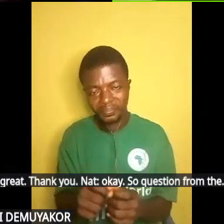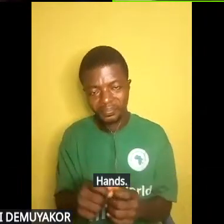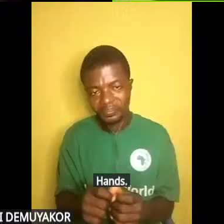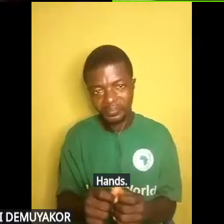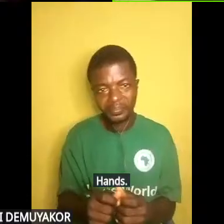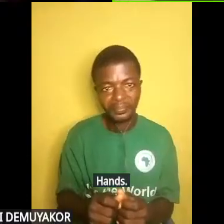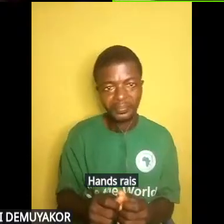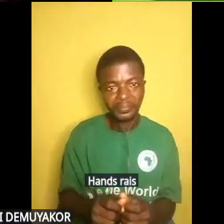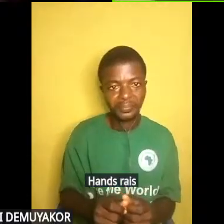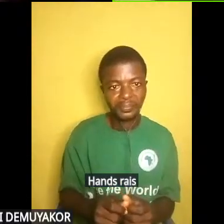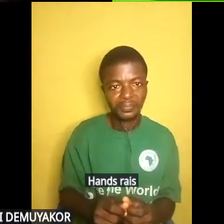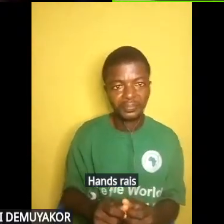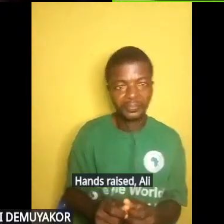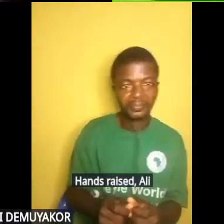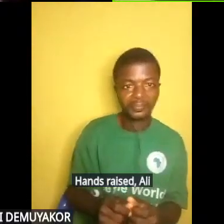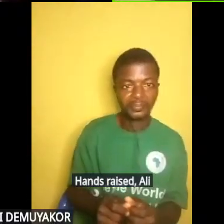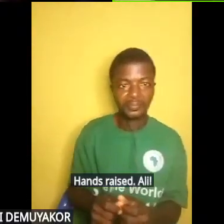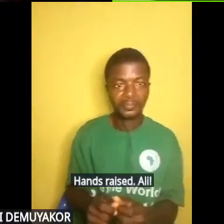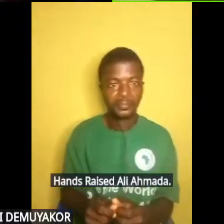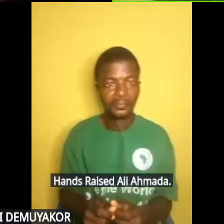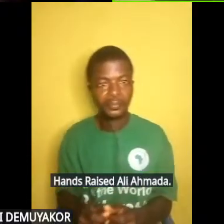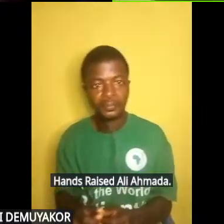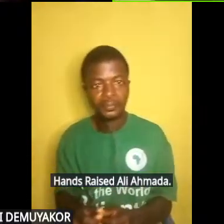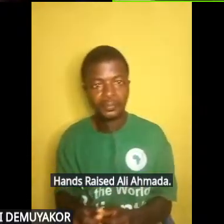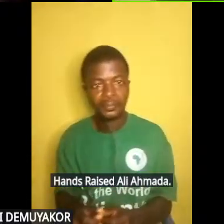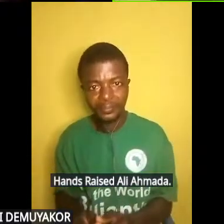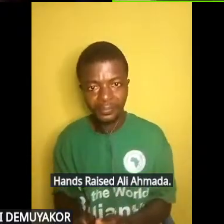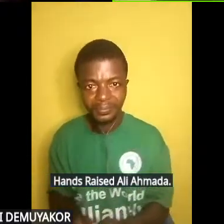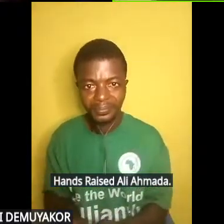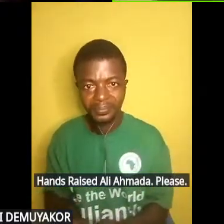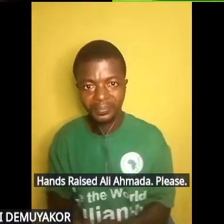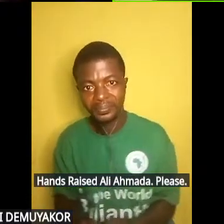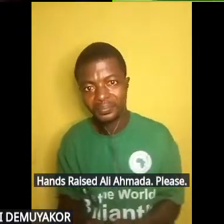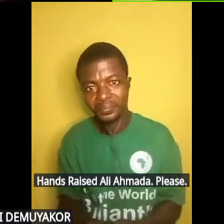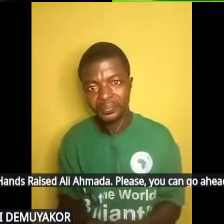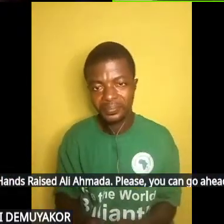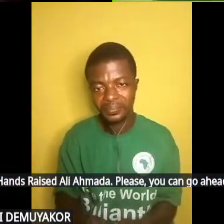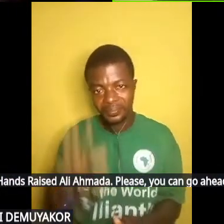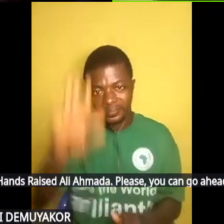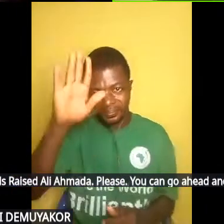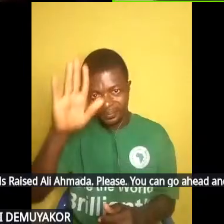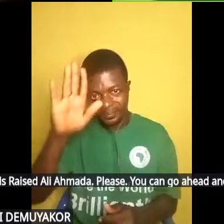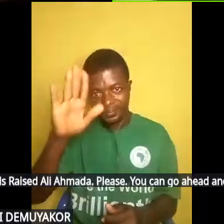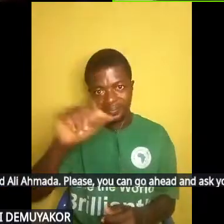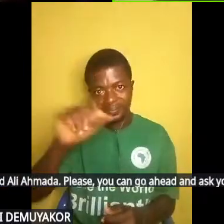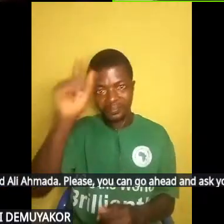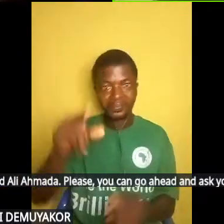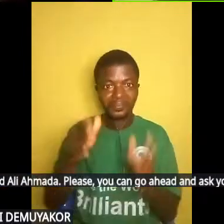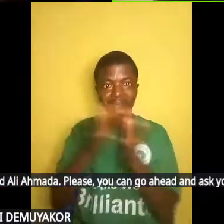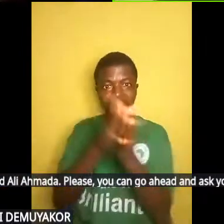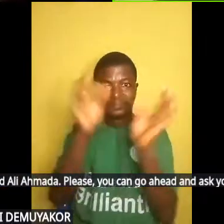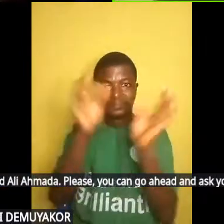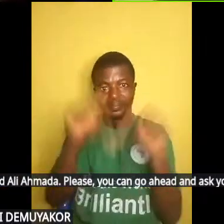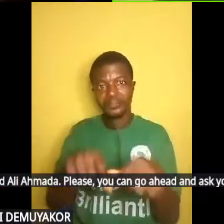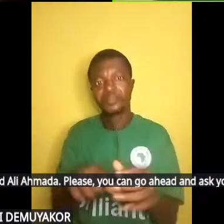raised. Ali Ahamada, please, you can go ahead and ask your question.